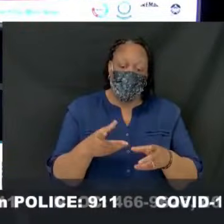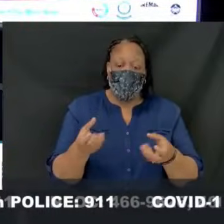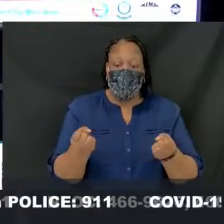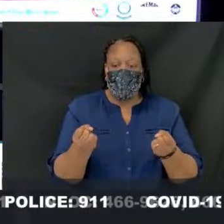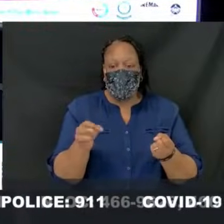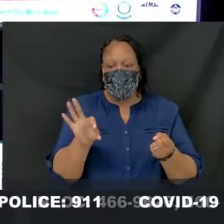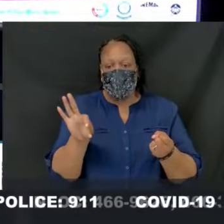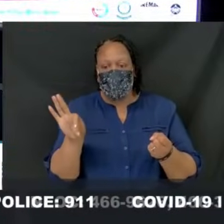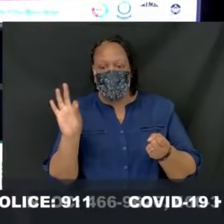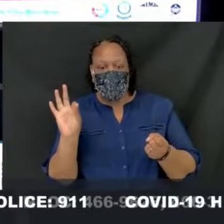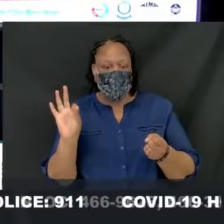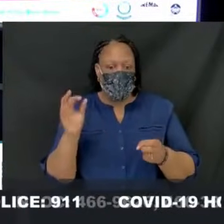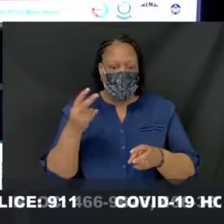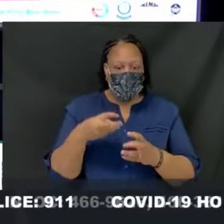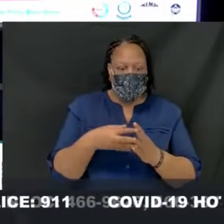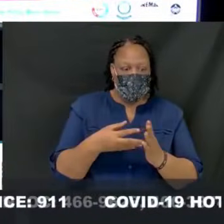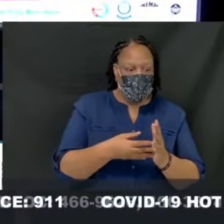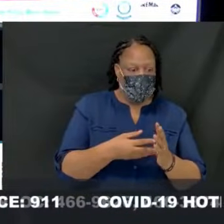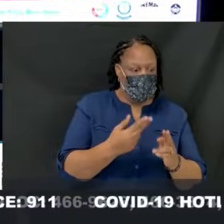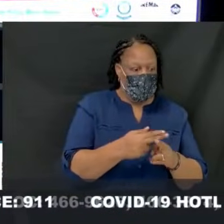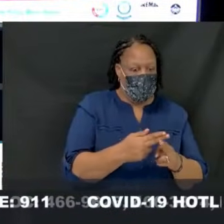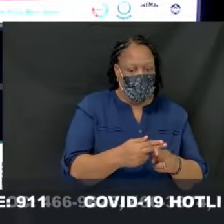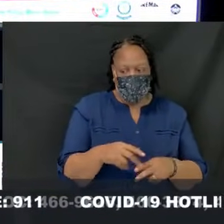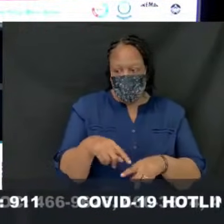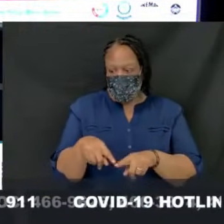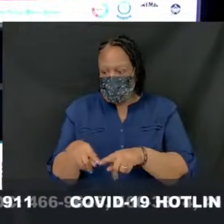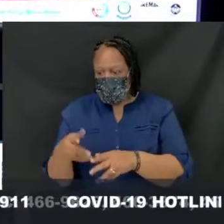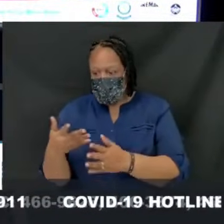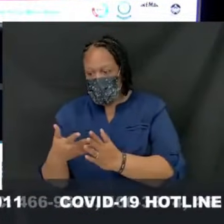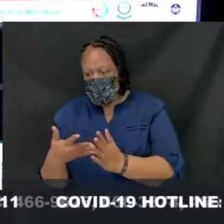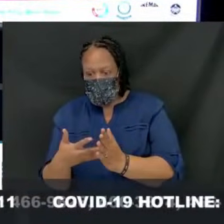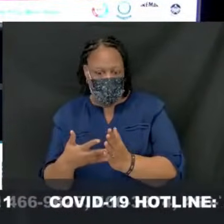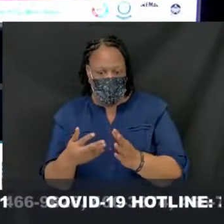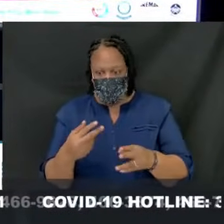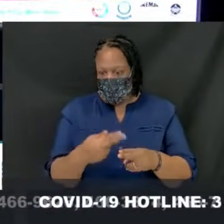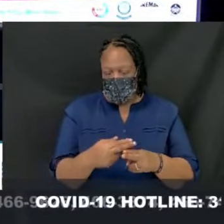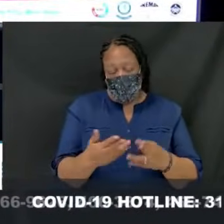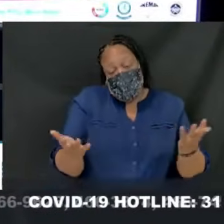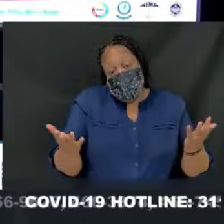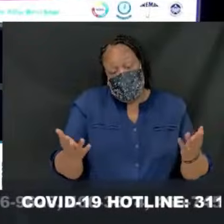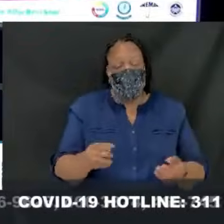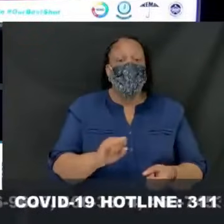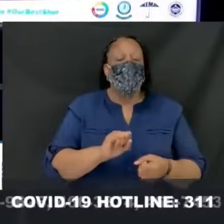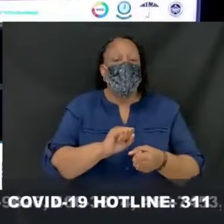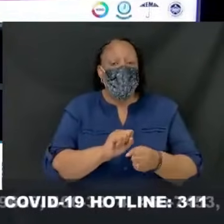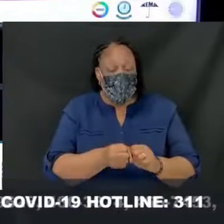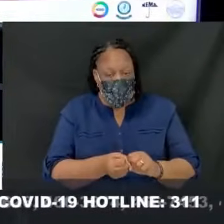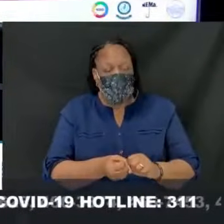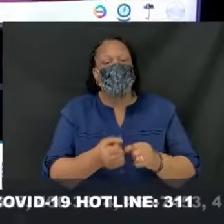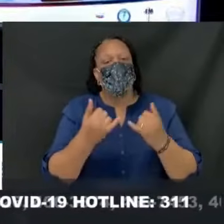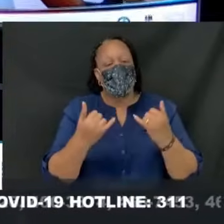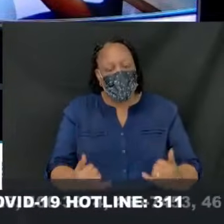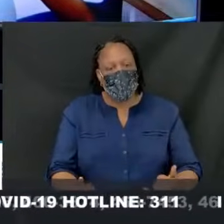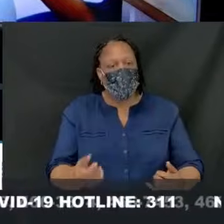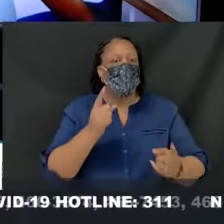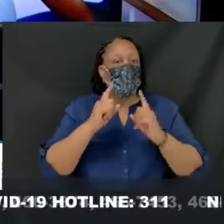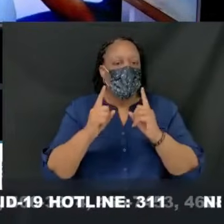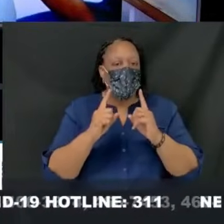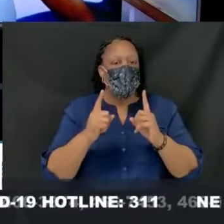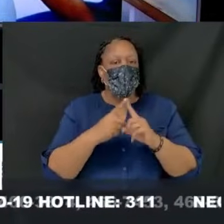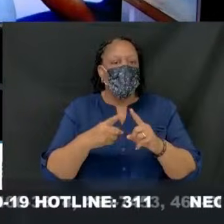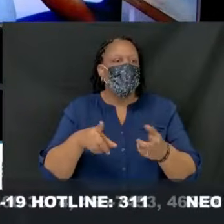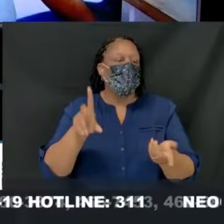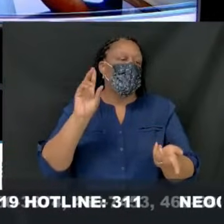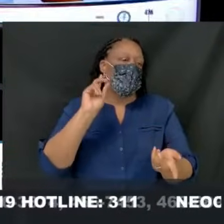PCR tests, etc. So we have been in discussions with the hoteliers, and